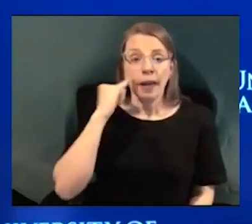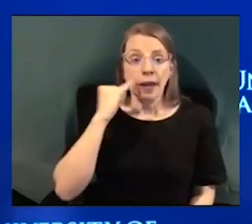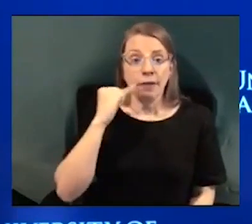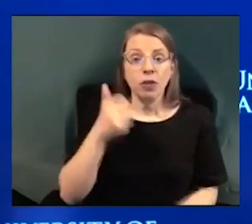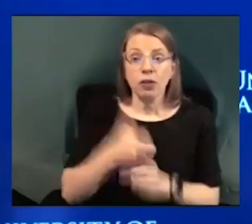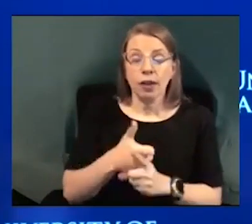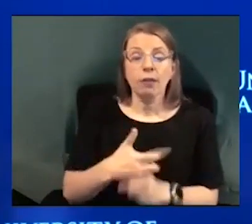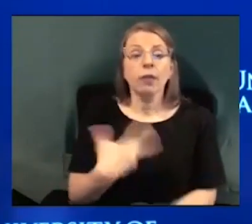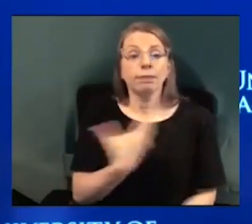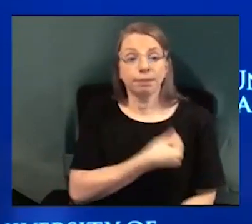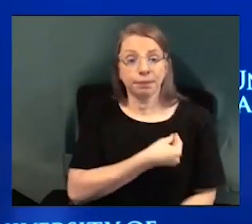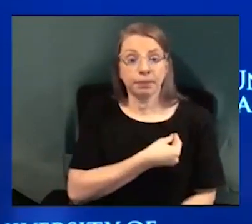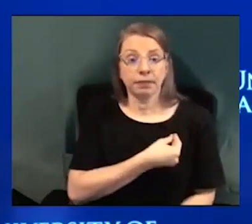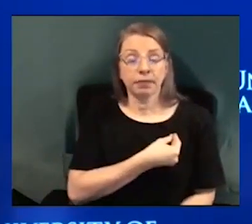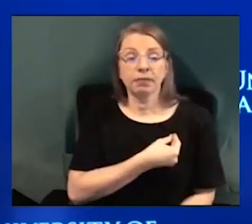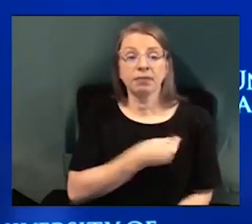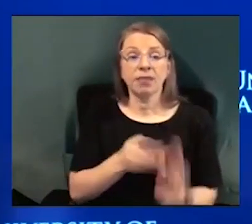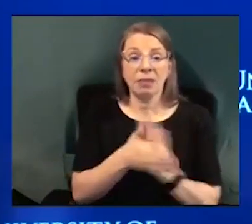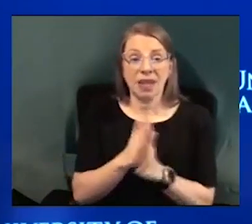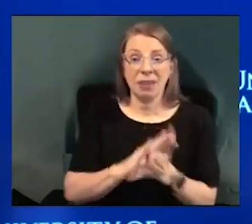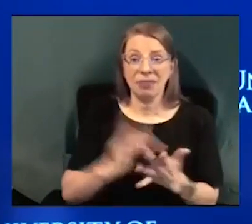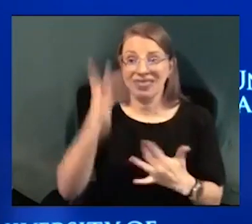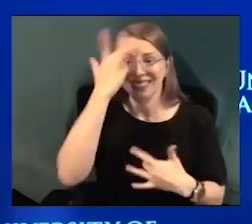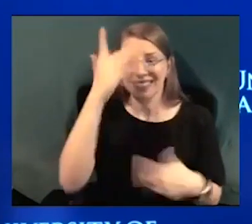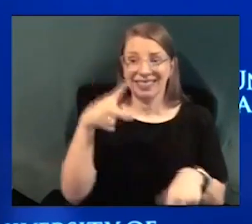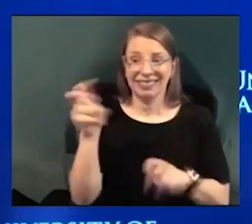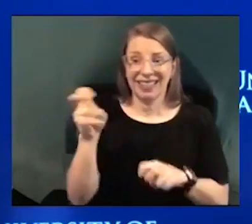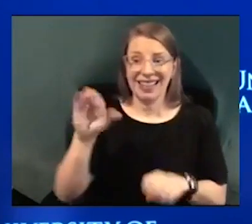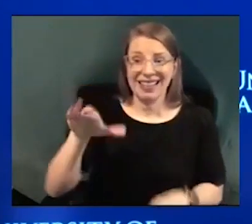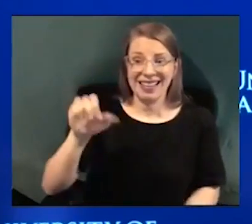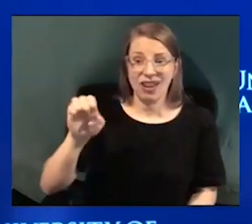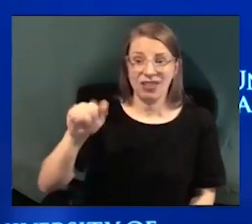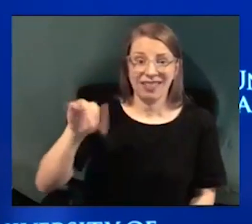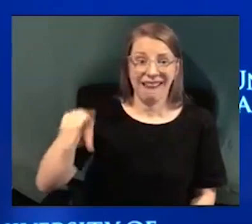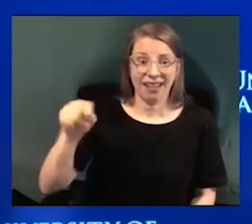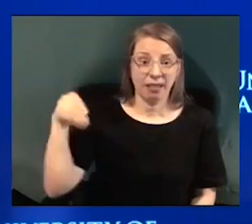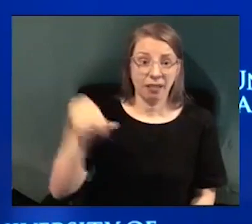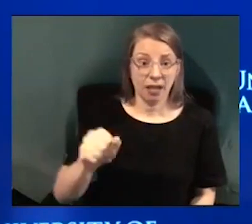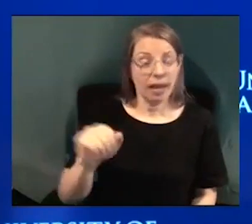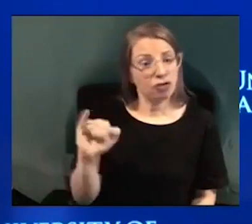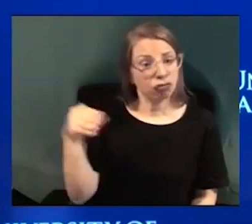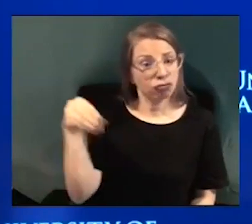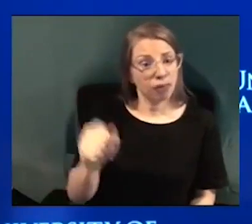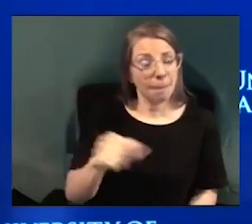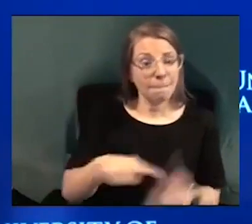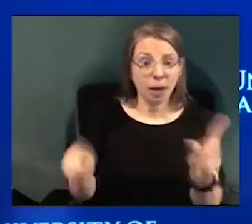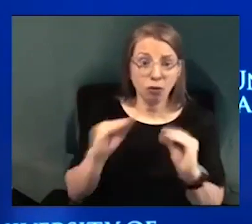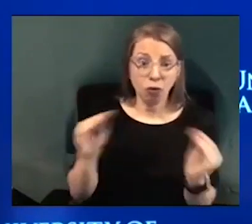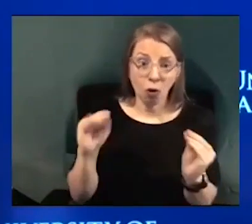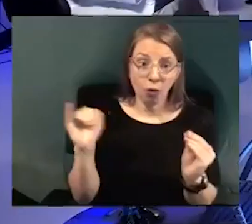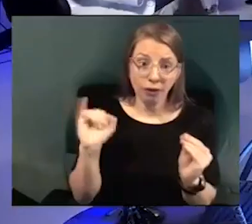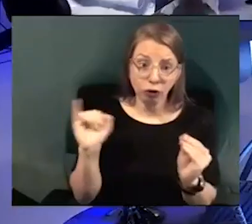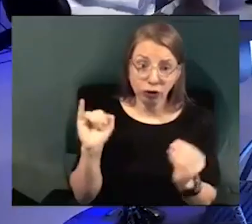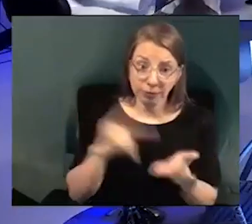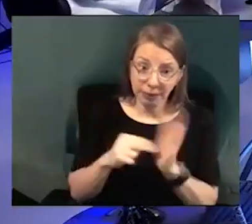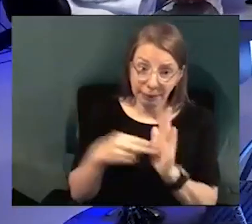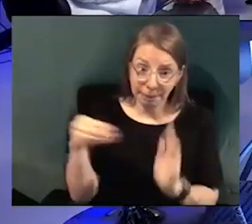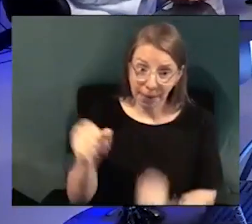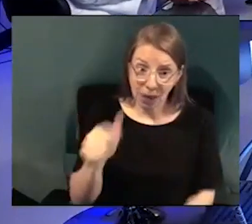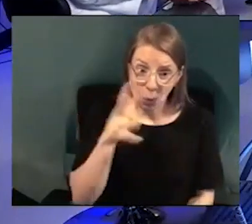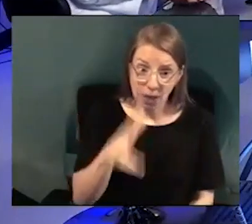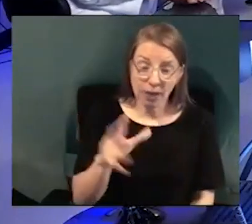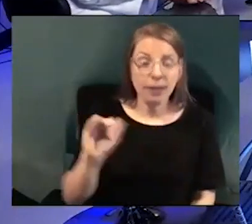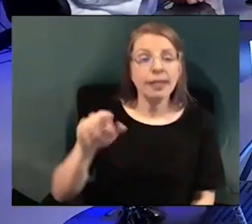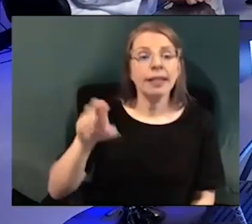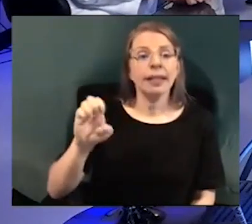get really sick from it, does the CARES Act cover it? I mean, your insurance would cover it if you have insurance, but if you don't have insurance, then what would happen? Right, again, I mean, the CARES Act is